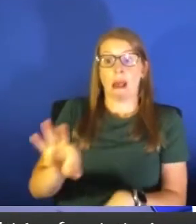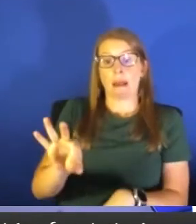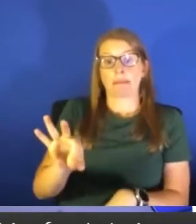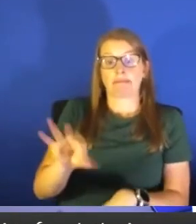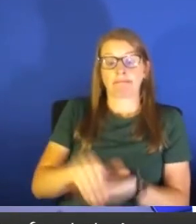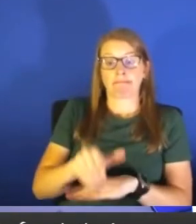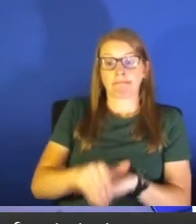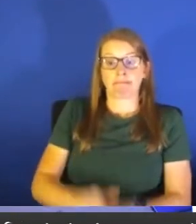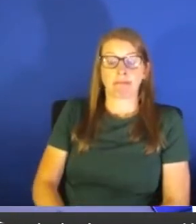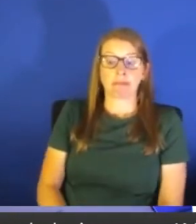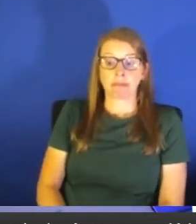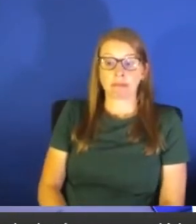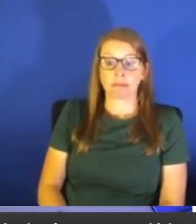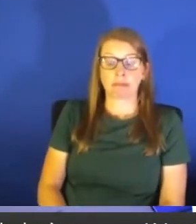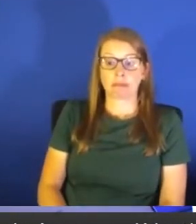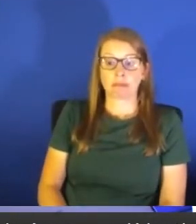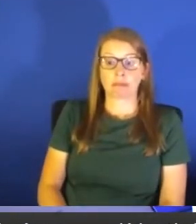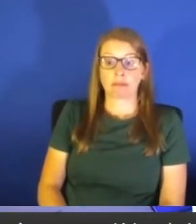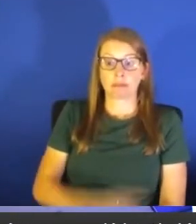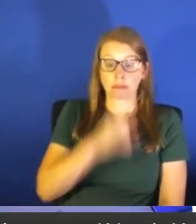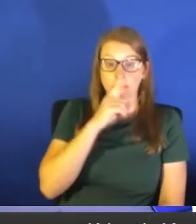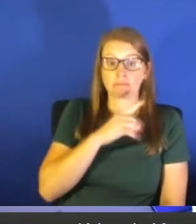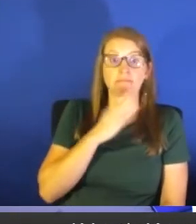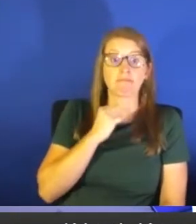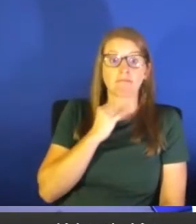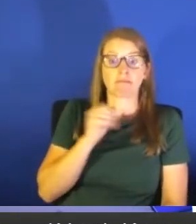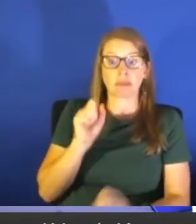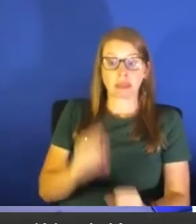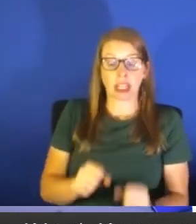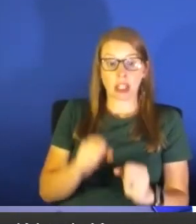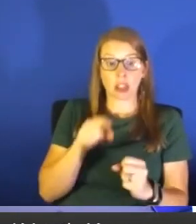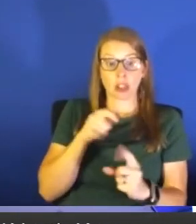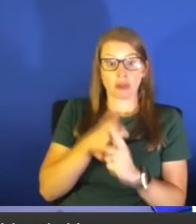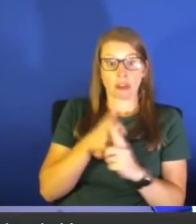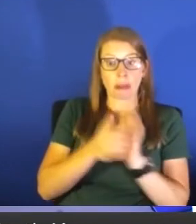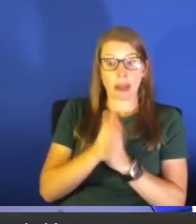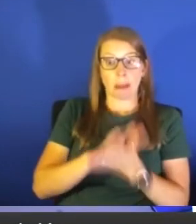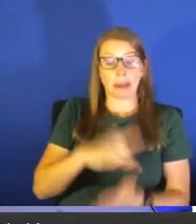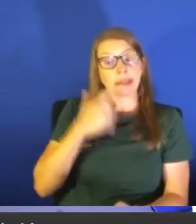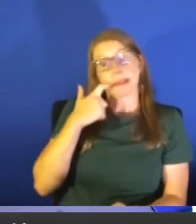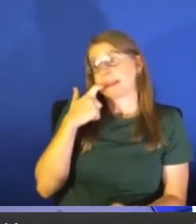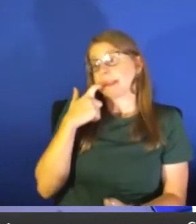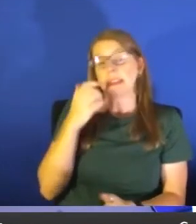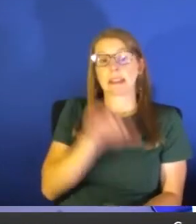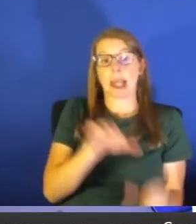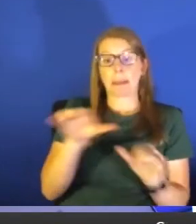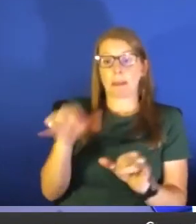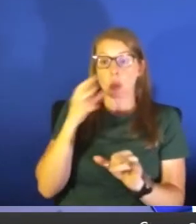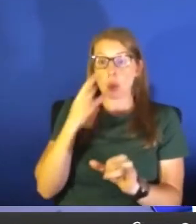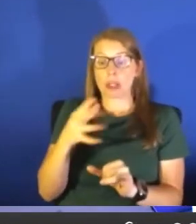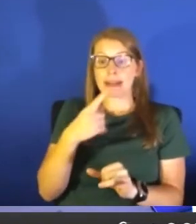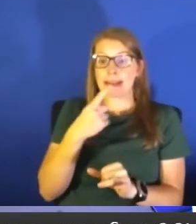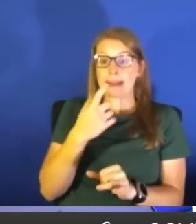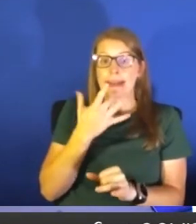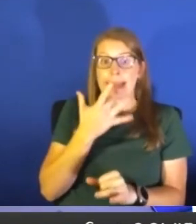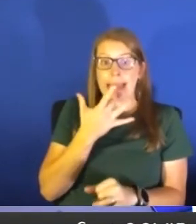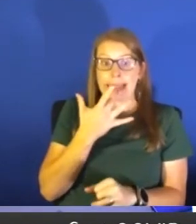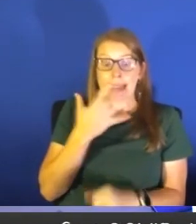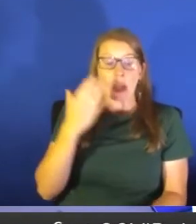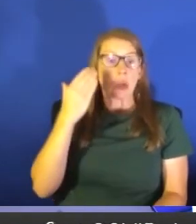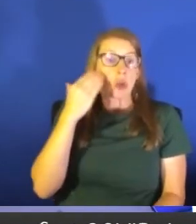And artificial sweeteners, can you get addicted to those just like you would? I mean, does your taste bud know the difference in your